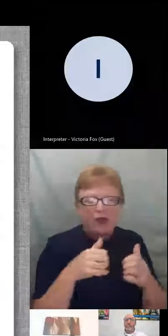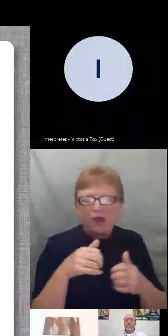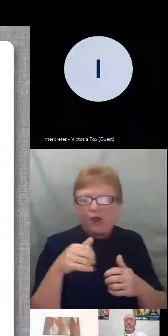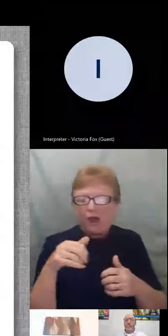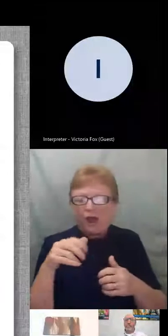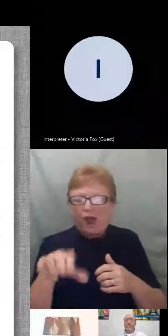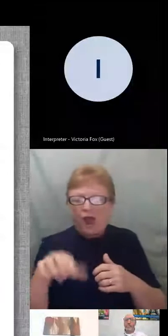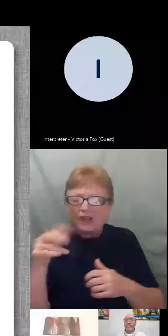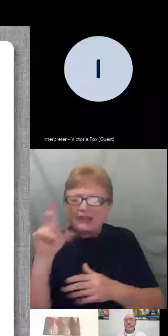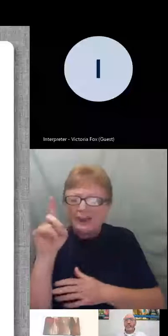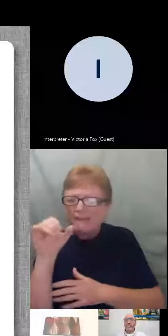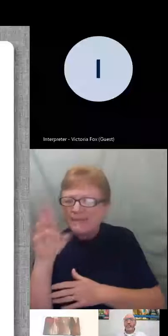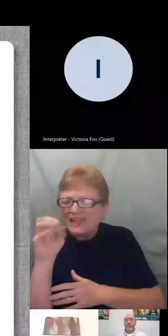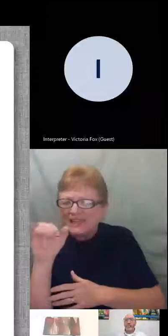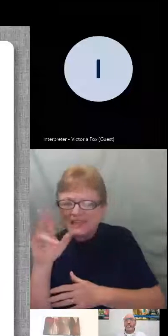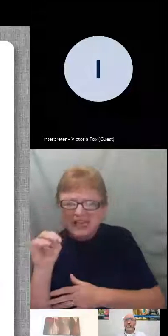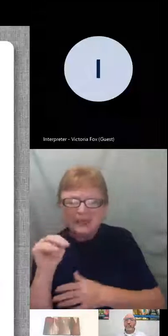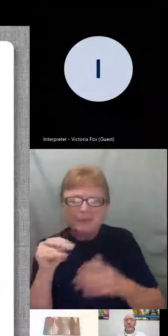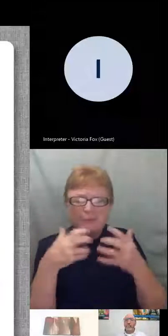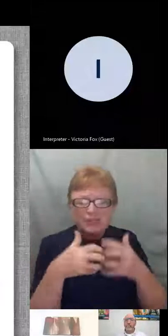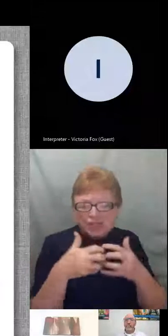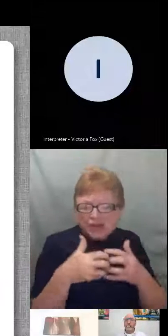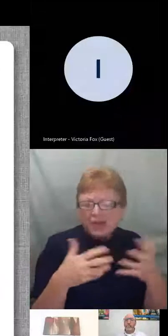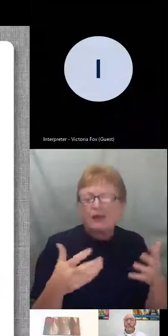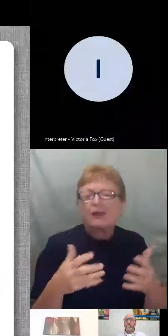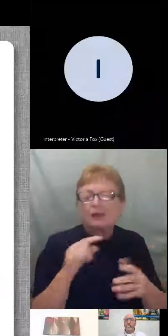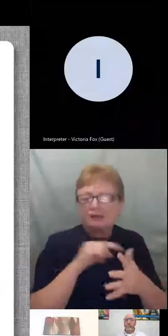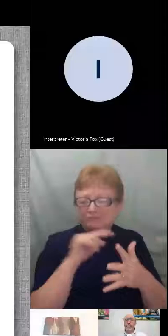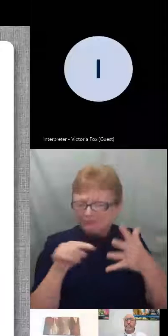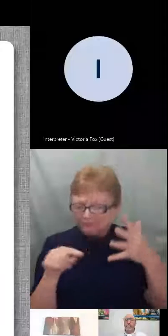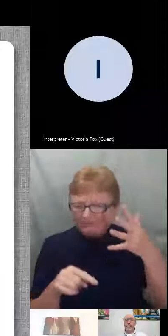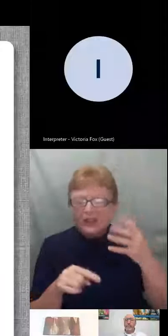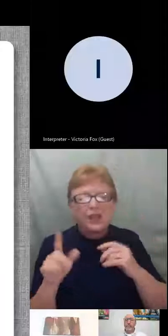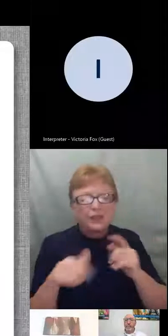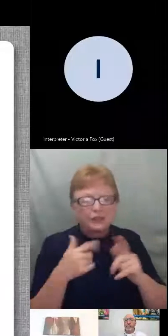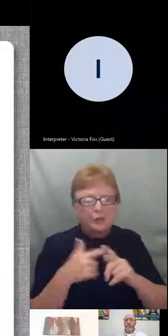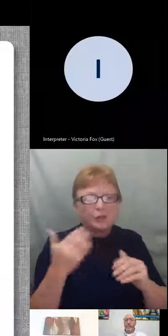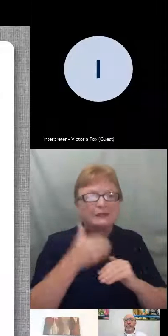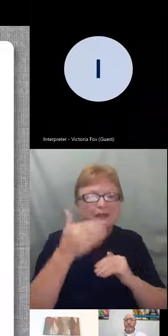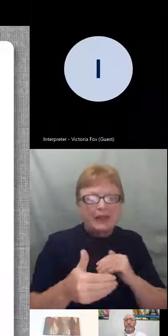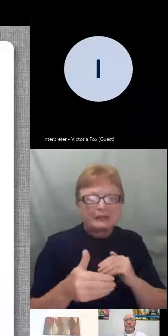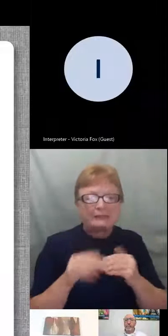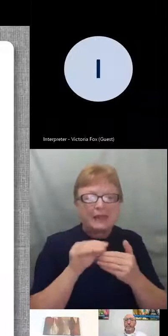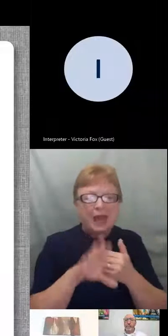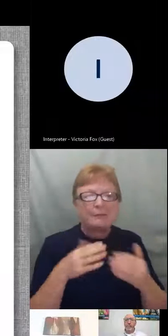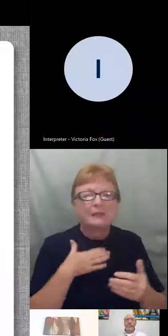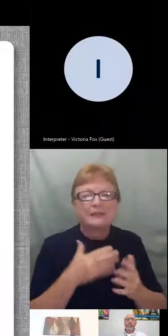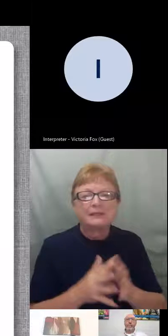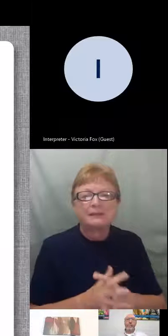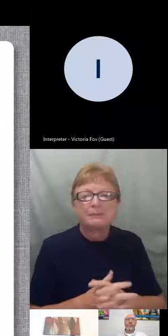the Dominion voting machine. Next slide, please.